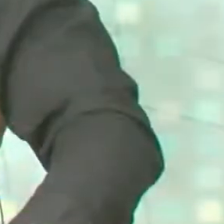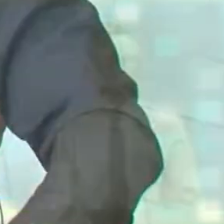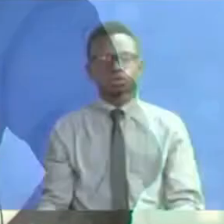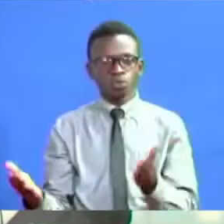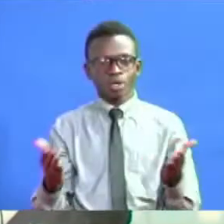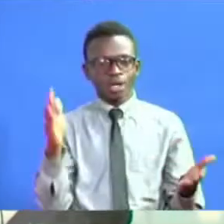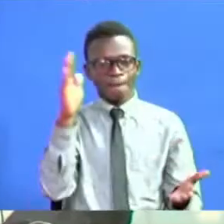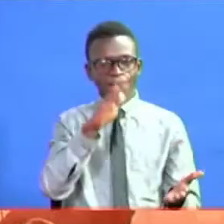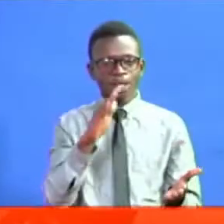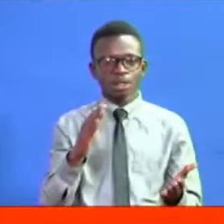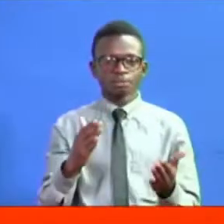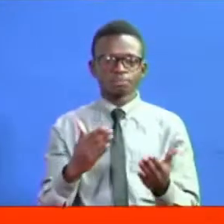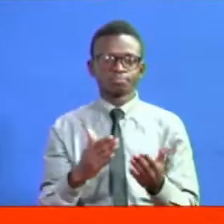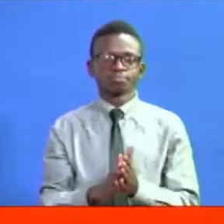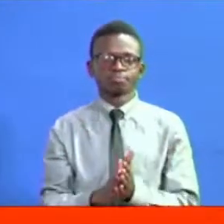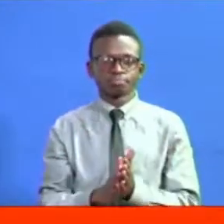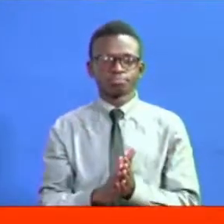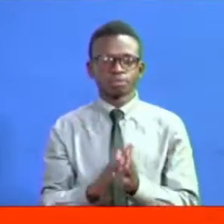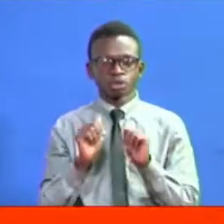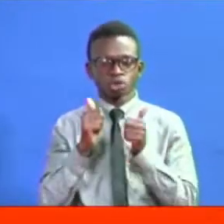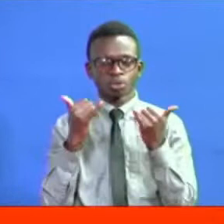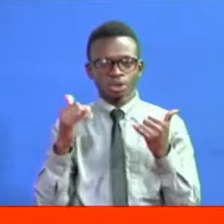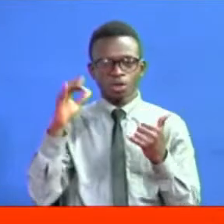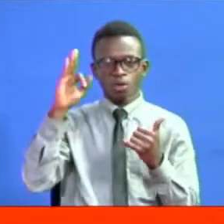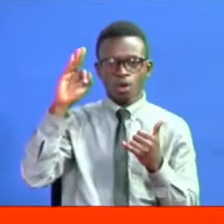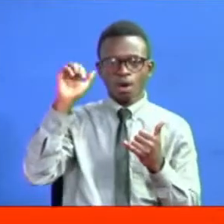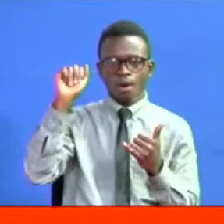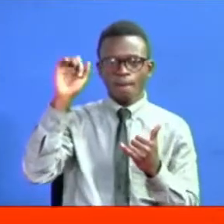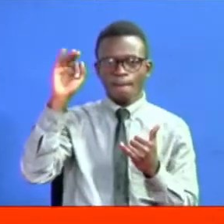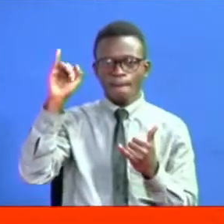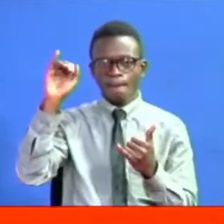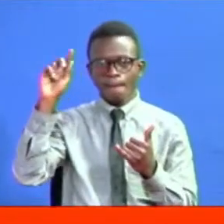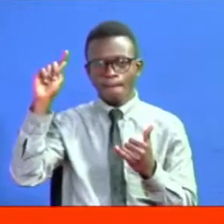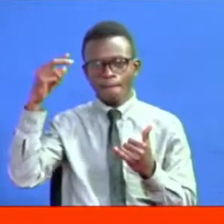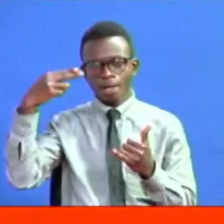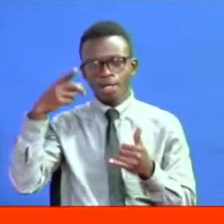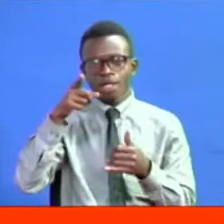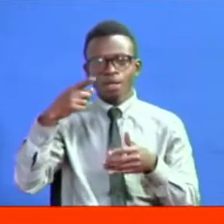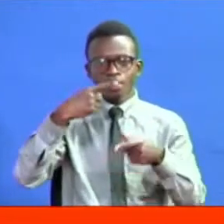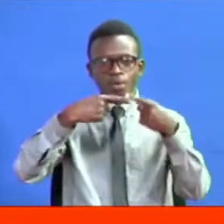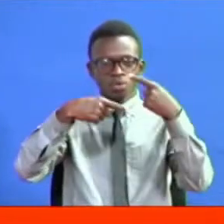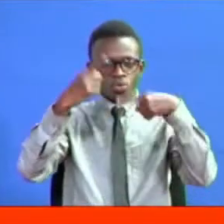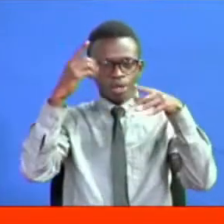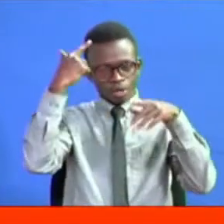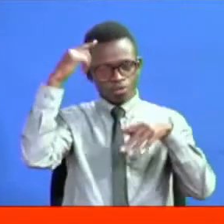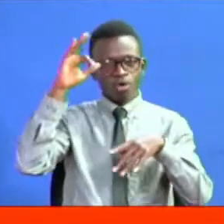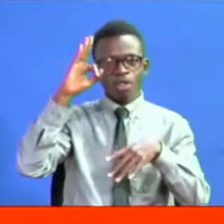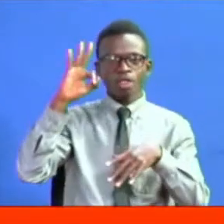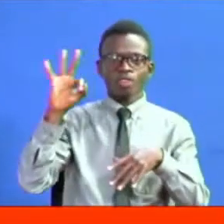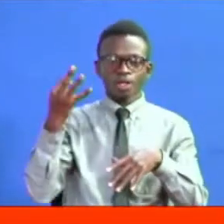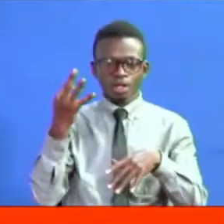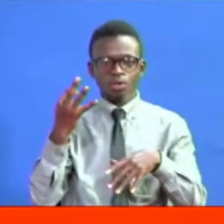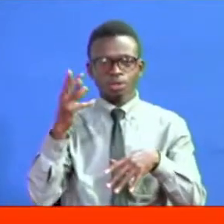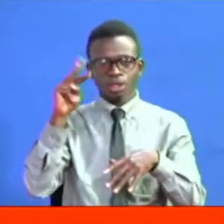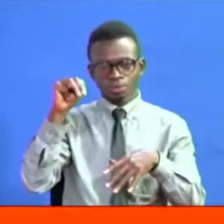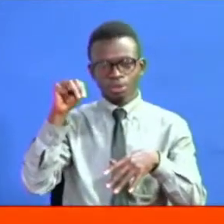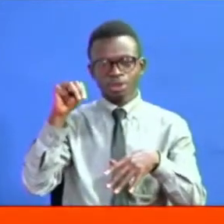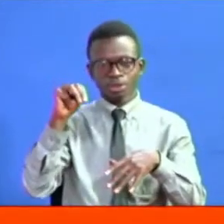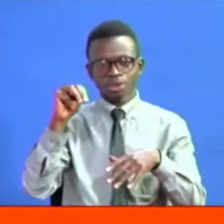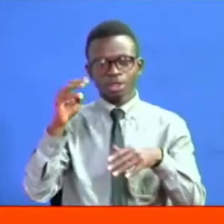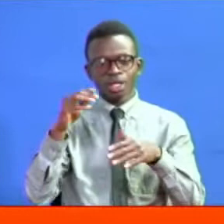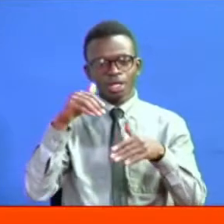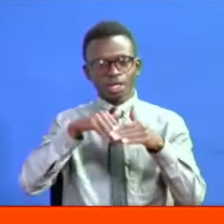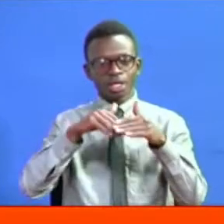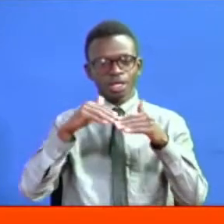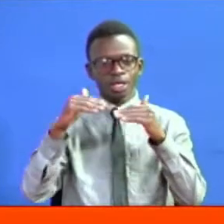Right, welcome back, and straight into sports. Faith Cherotich is the new queen of the 3,000 meter steeplechase race at the